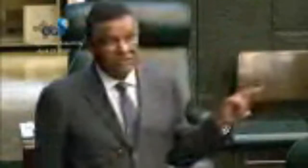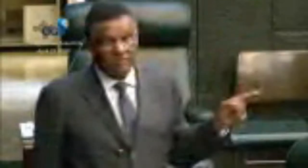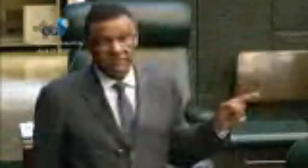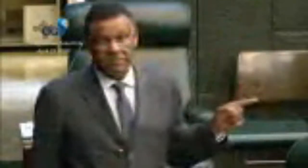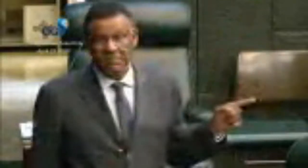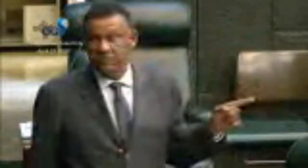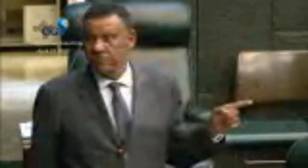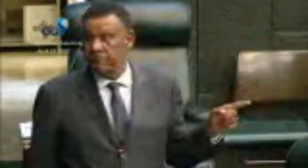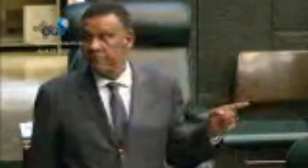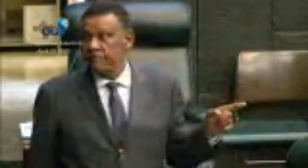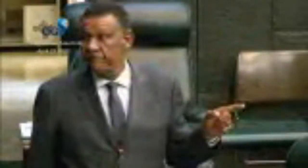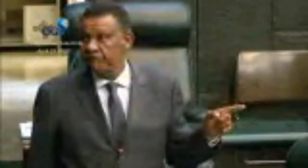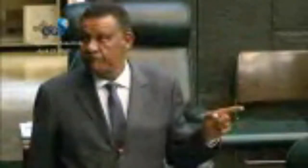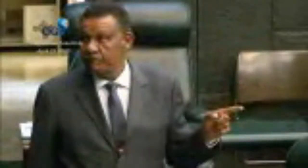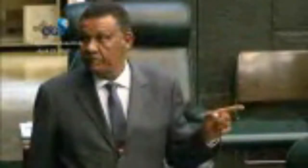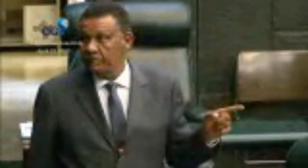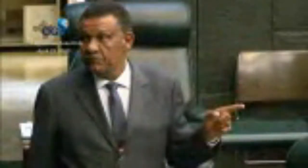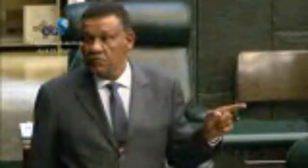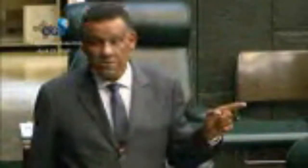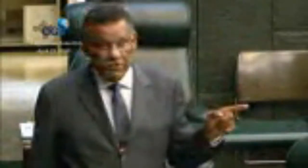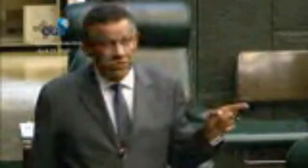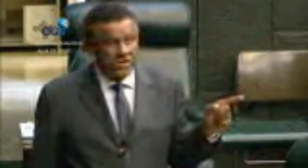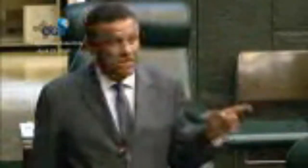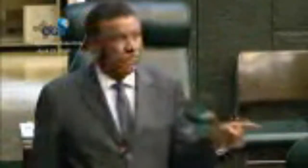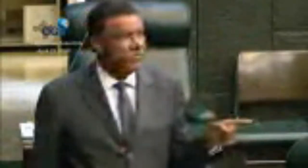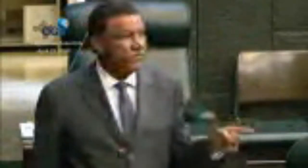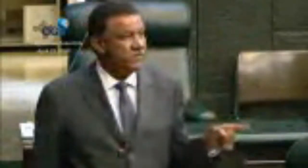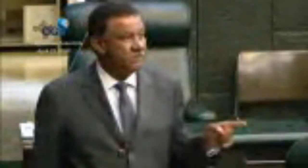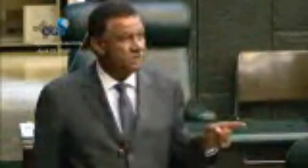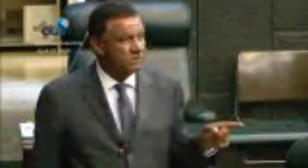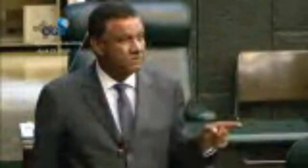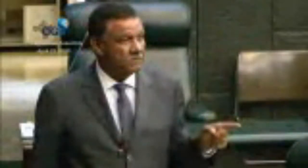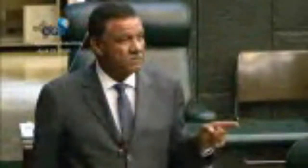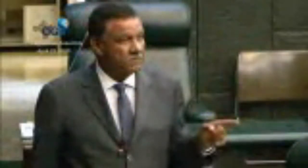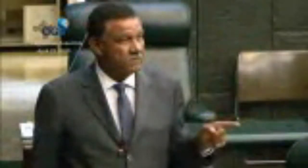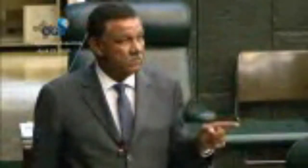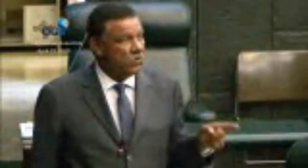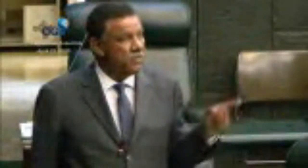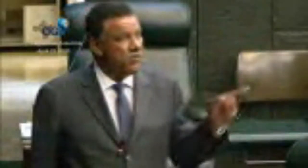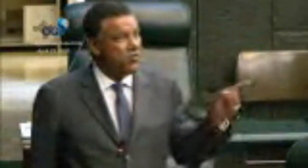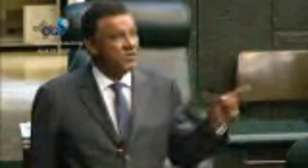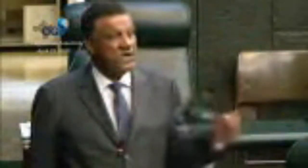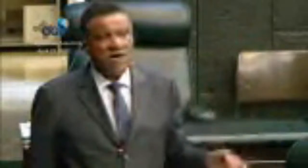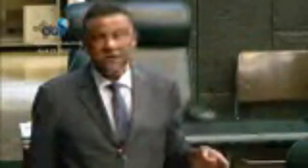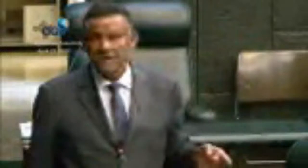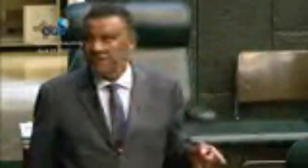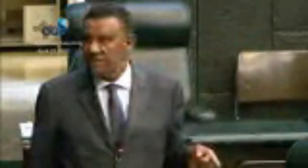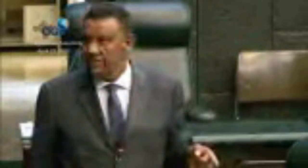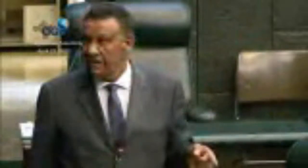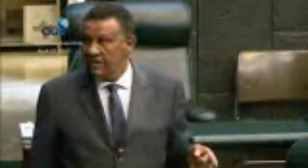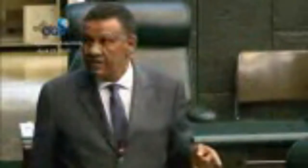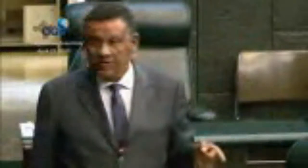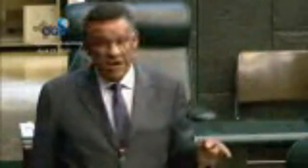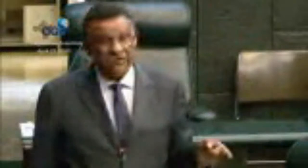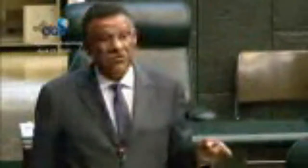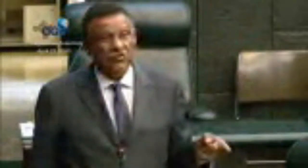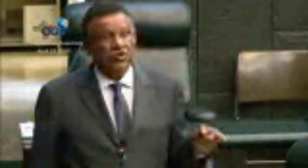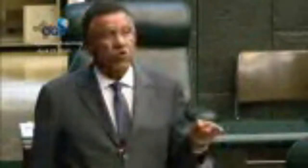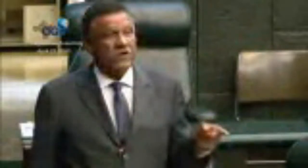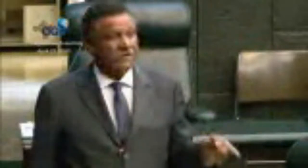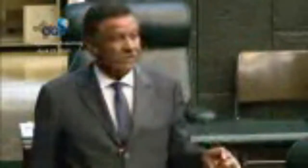What about our helpers? What about our gardeners? The grass is choking us now.